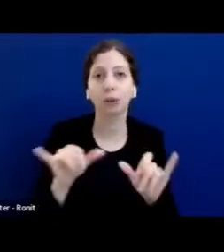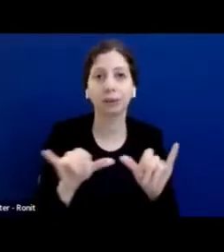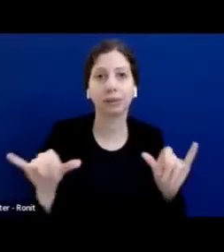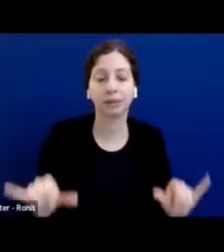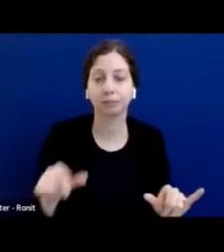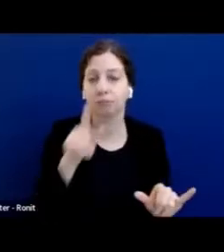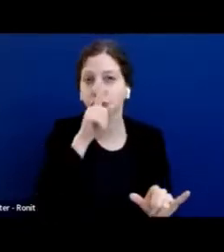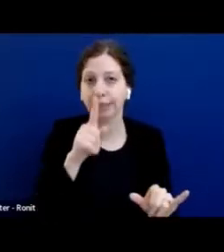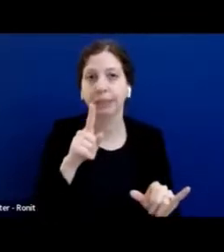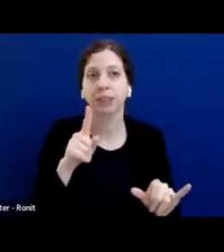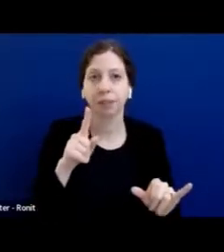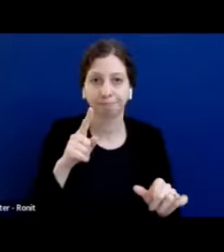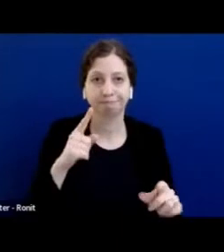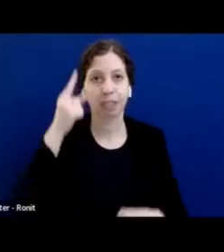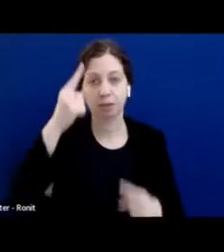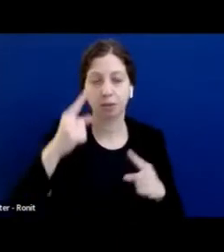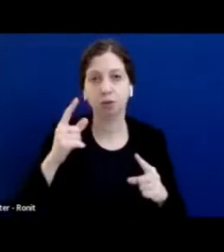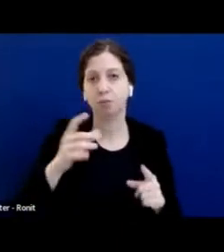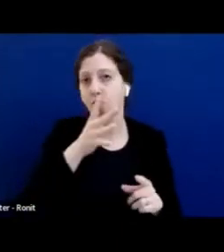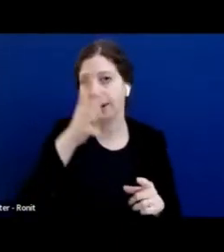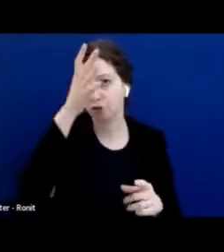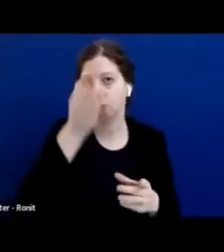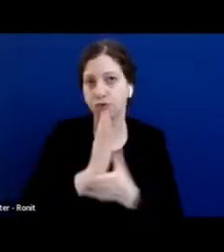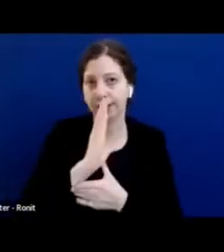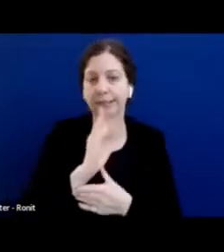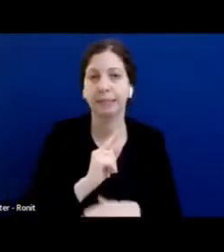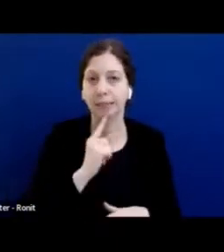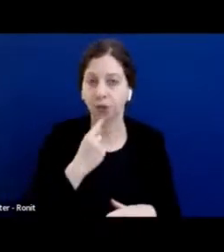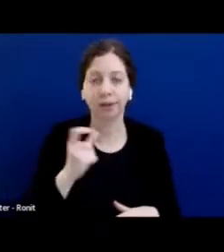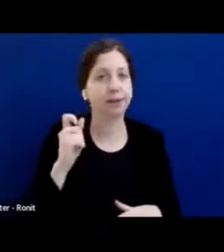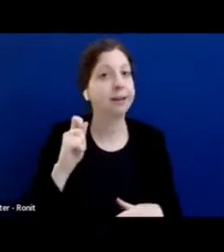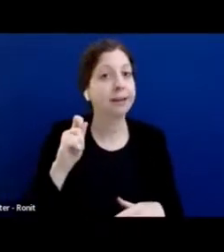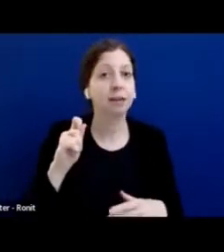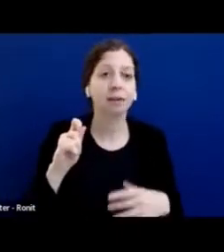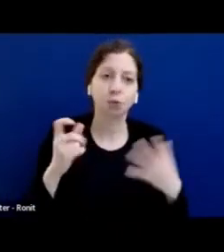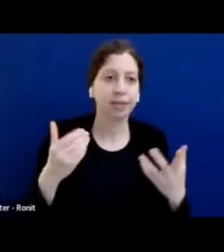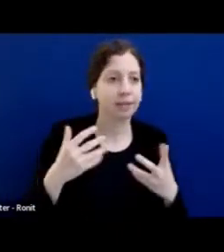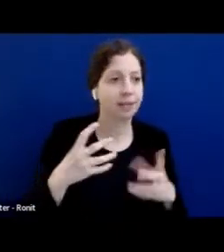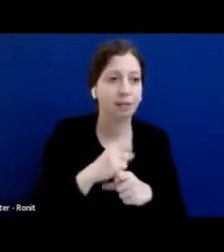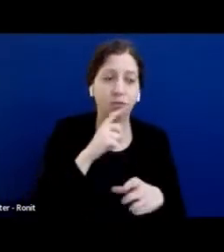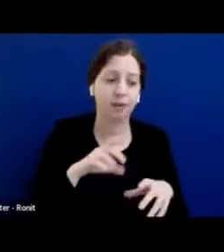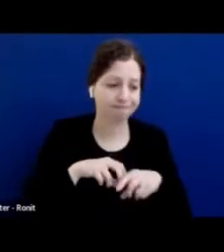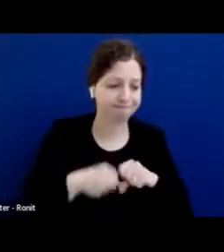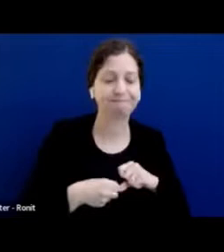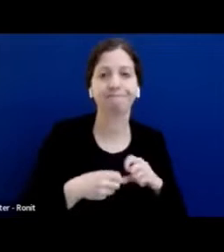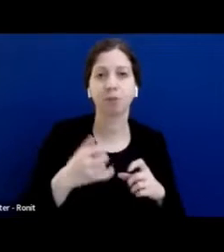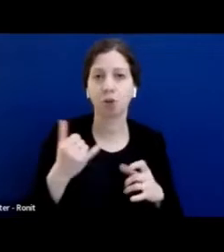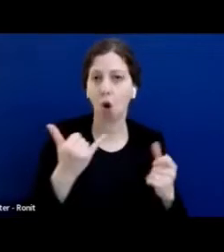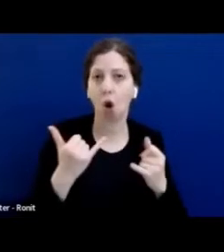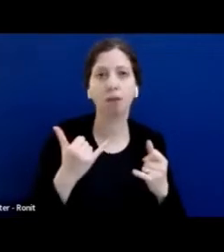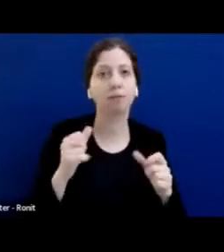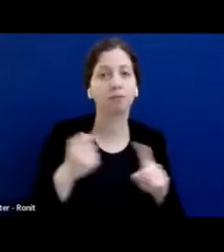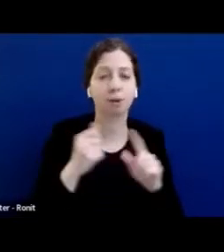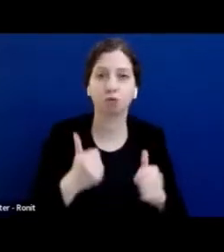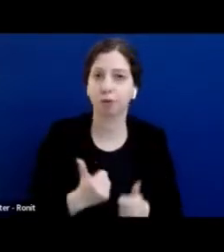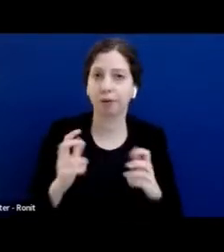parental rights very, very seriously. And if anybody, and we get kind of these heartbreaking calls all the time from, survivors